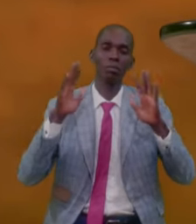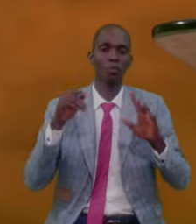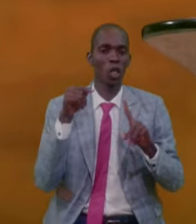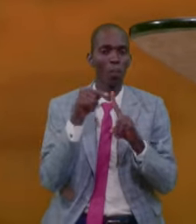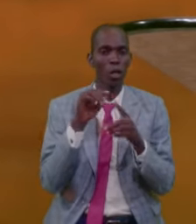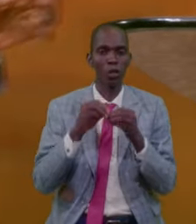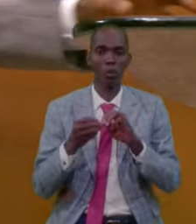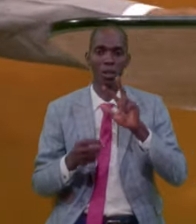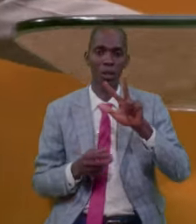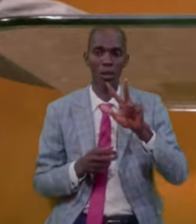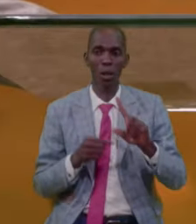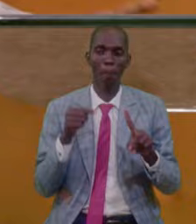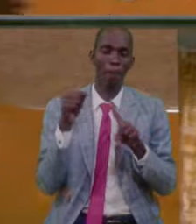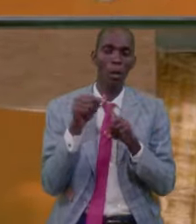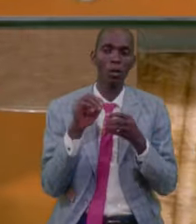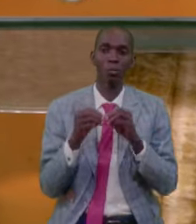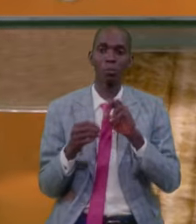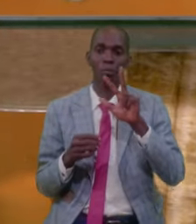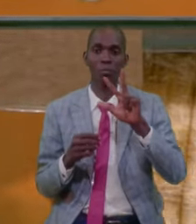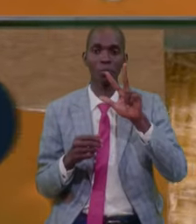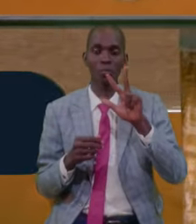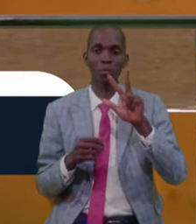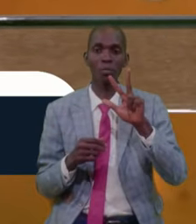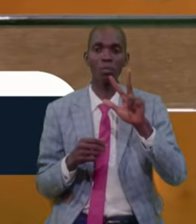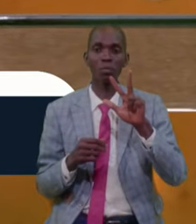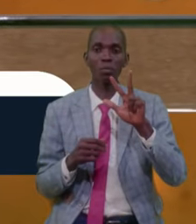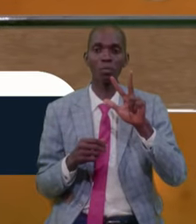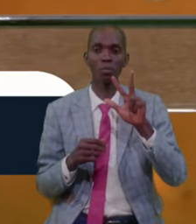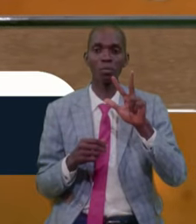number three. Point number three,